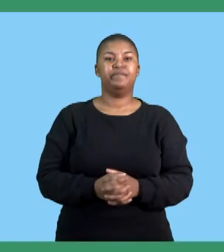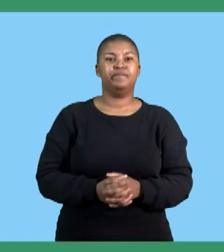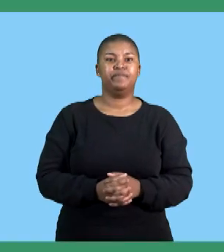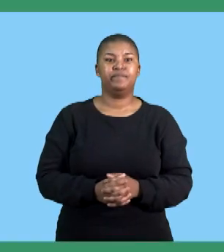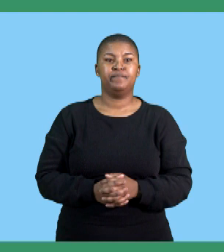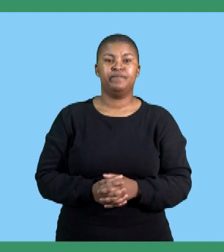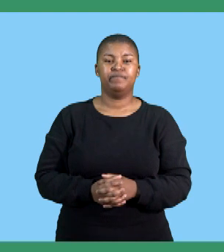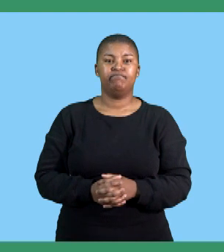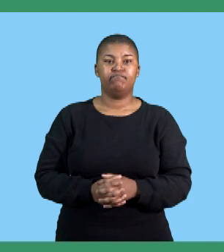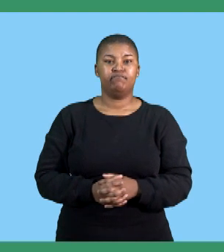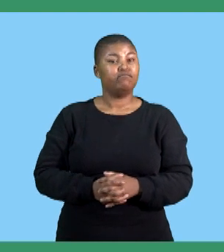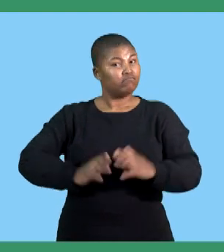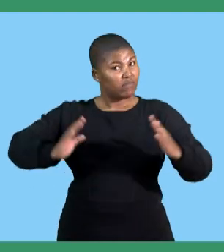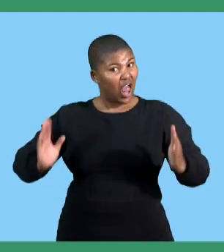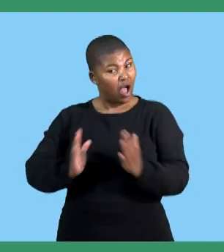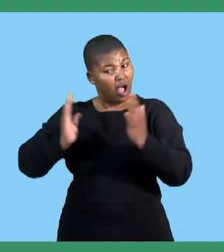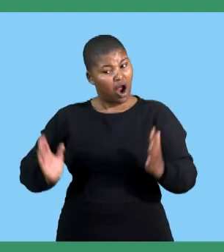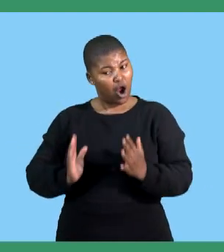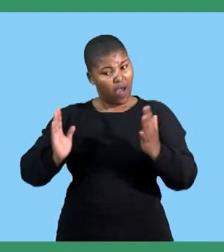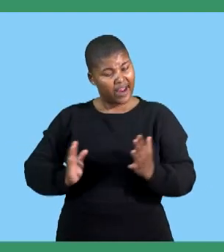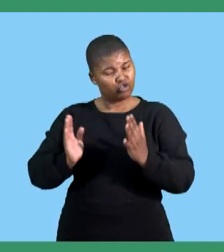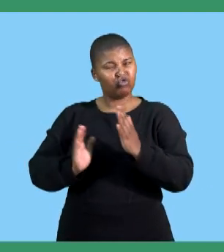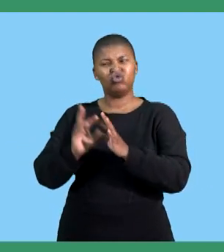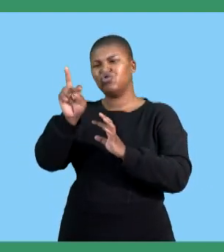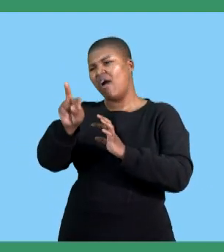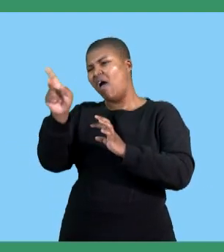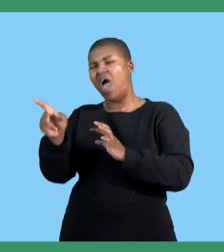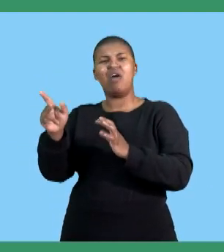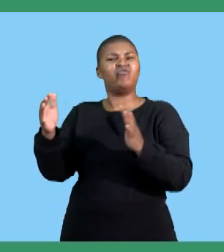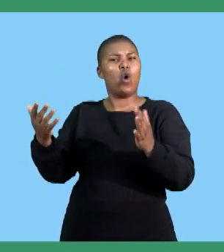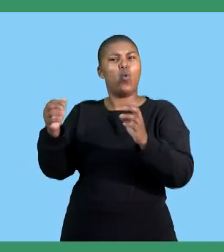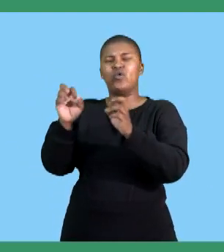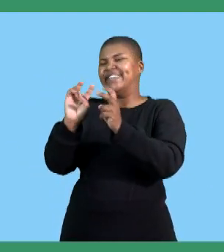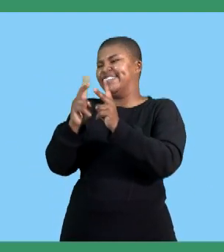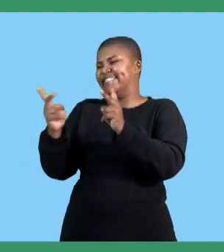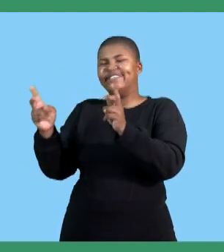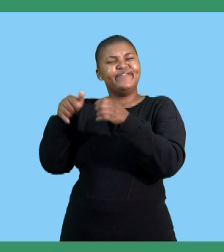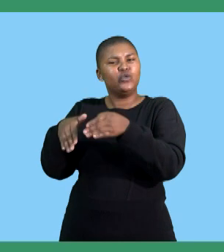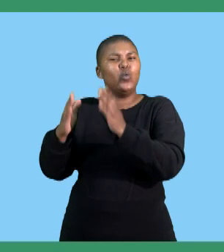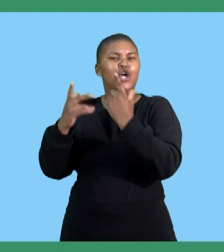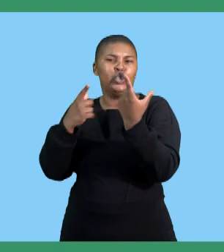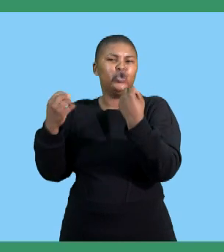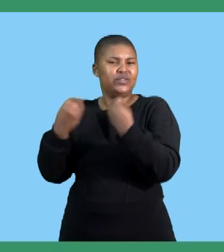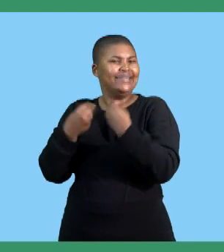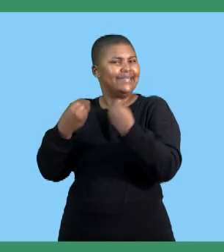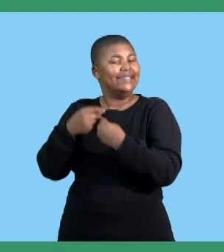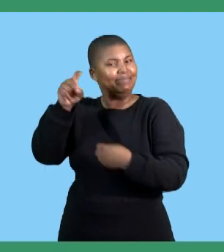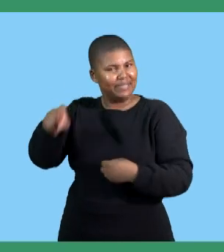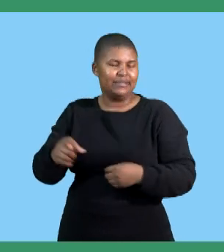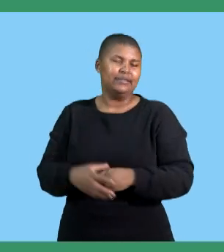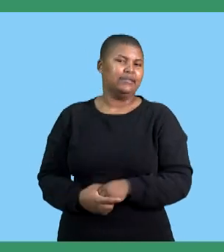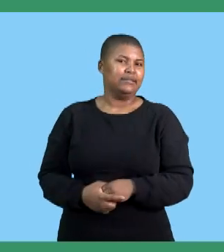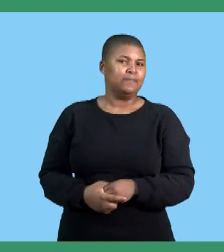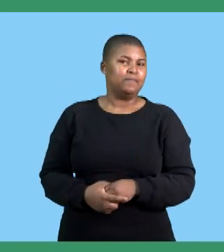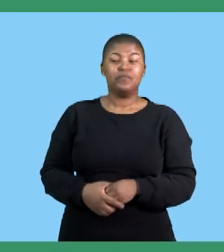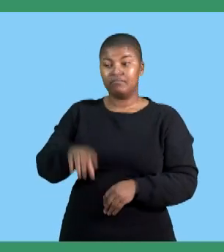The first one says, encourage alternative or different ways of doing things. In simple terms,